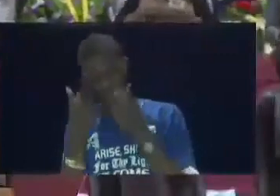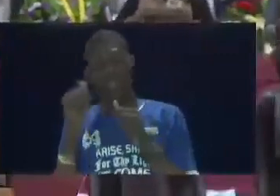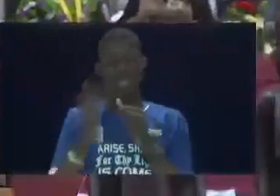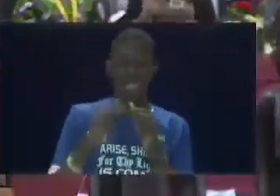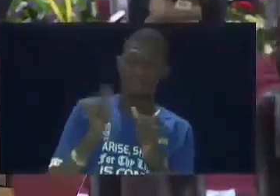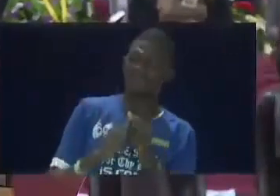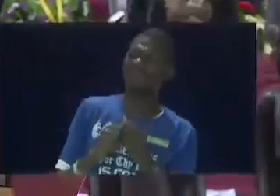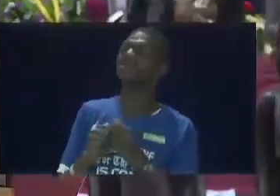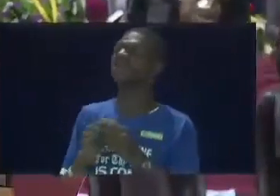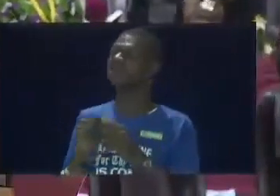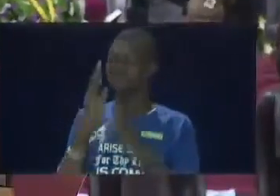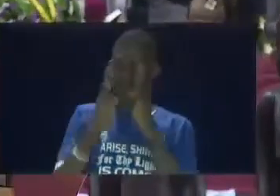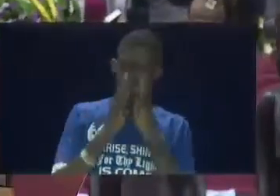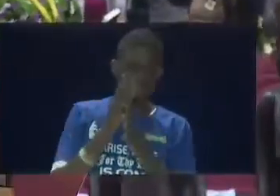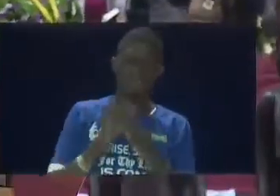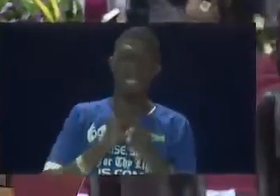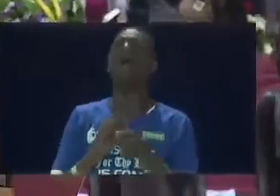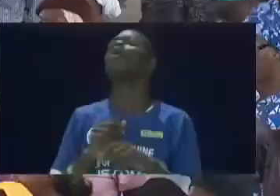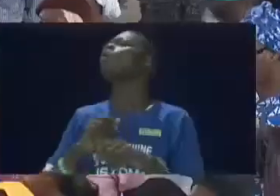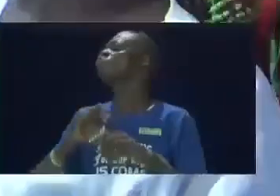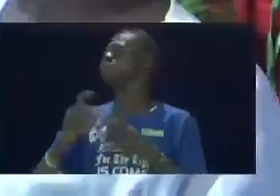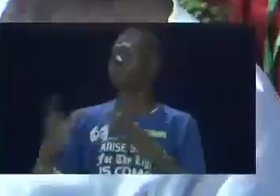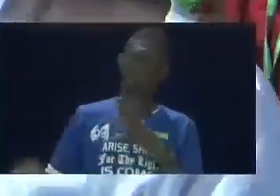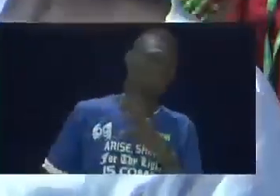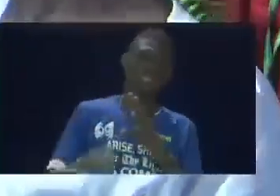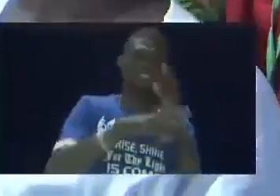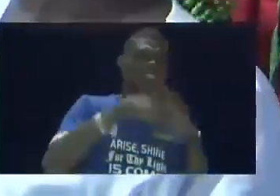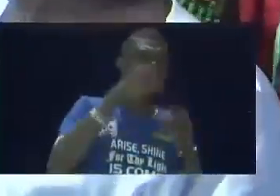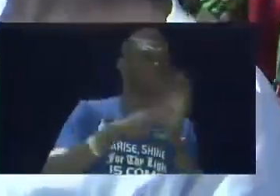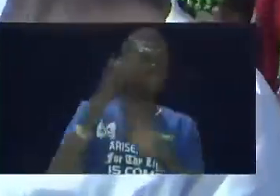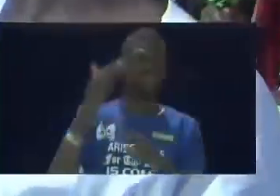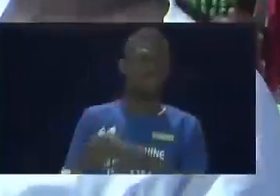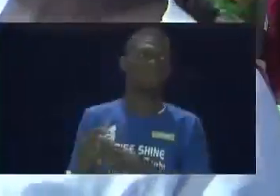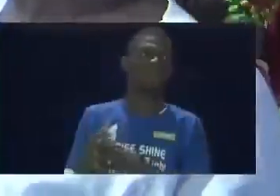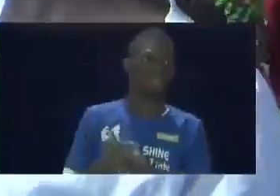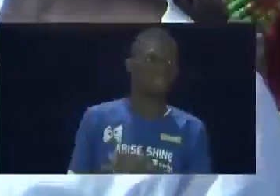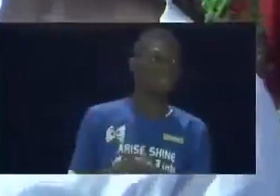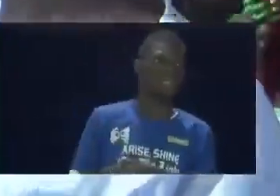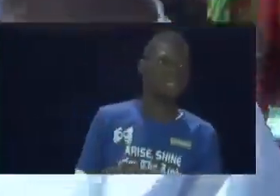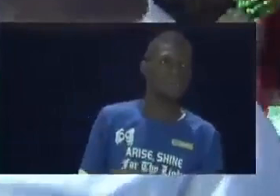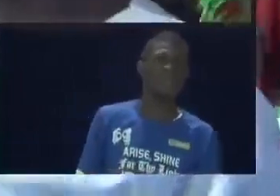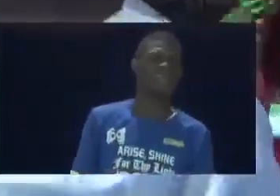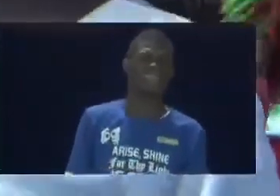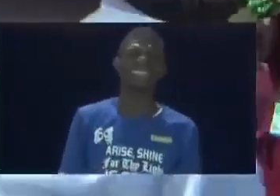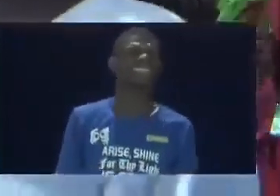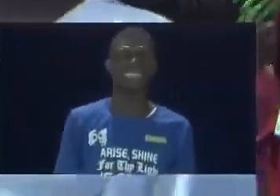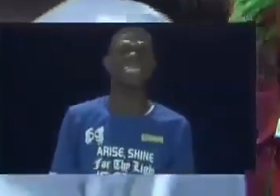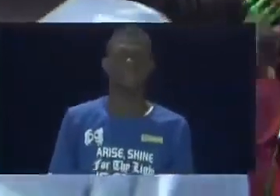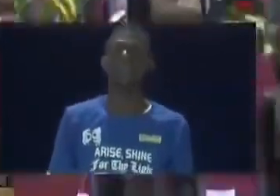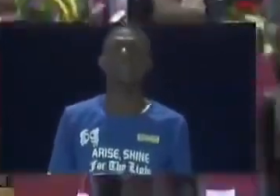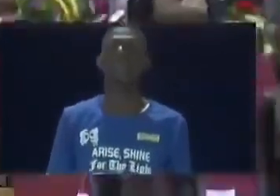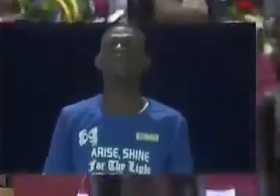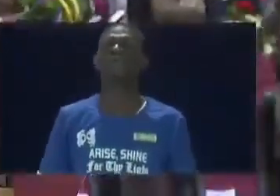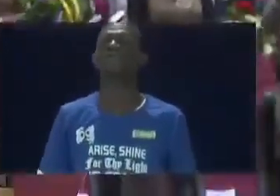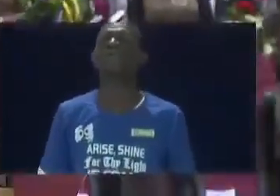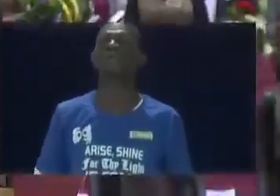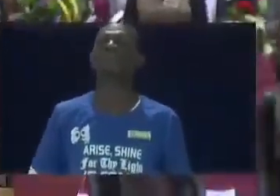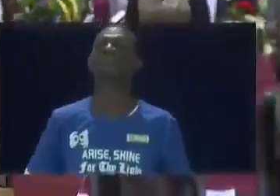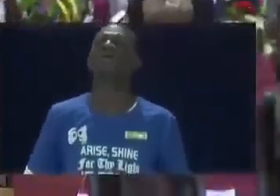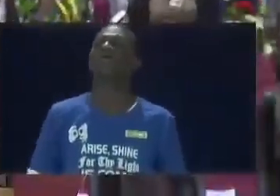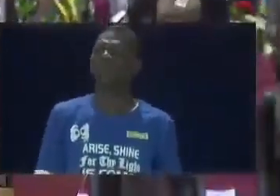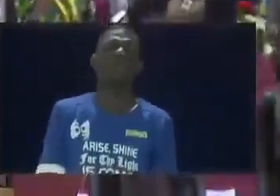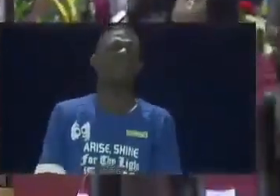every embarrassment, whatever is not the counsel of God for my life, for my family, for my